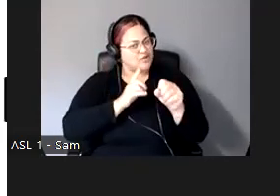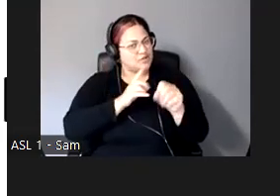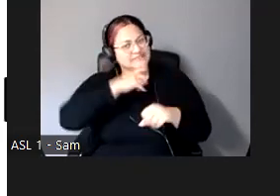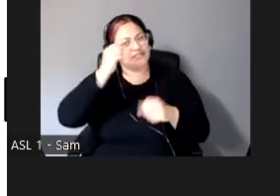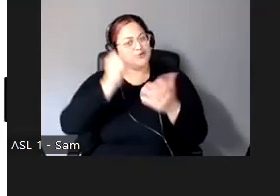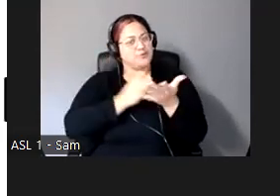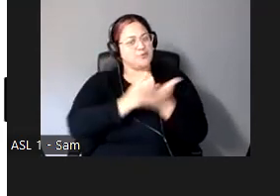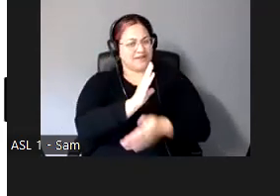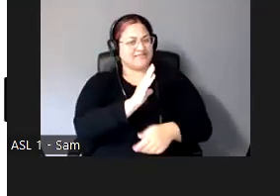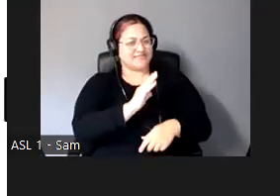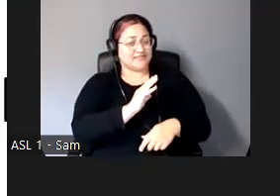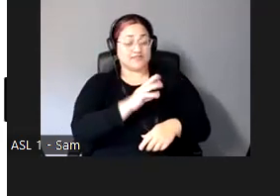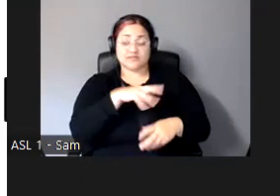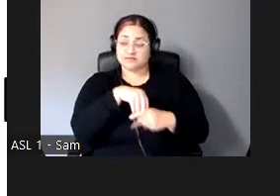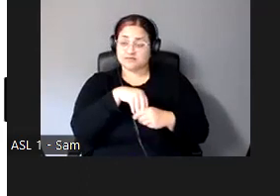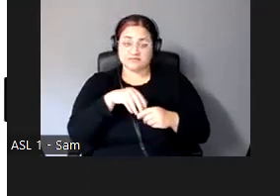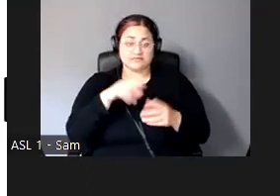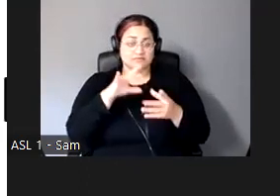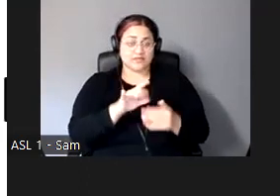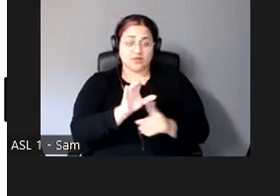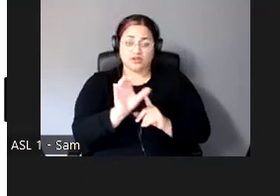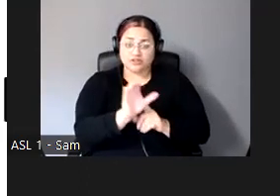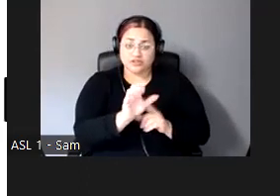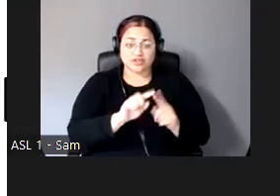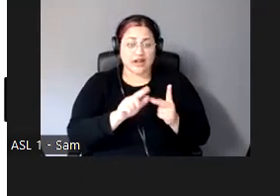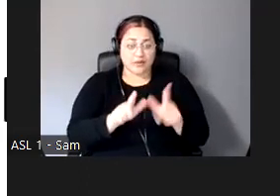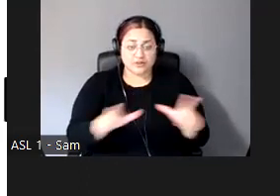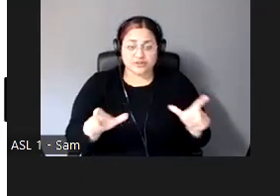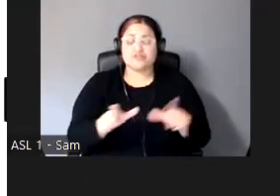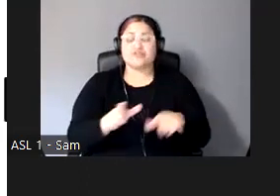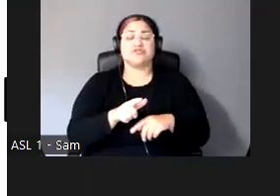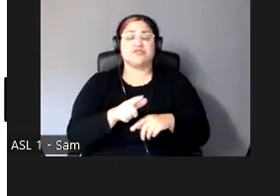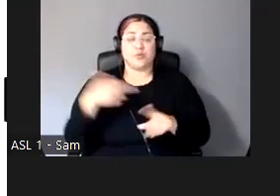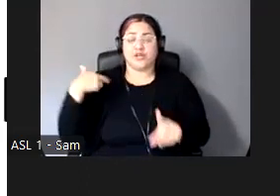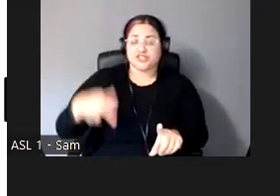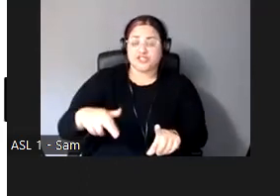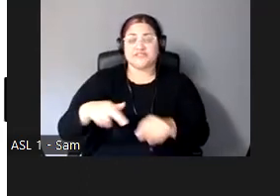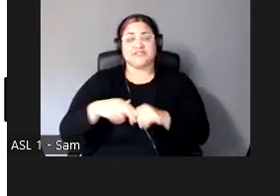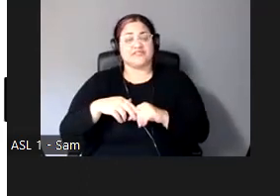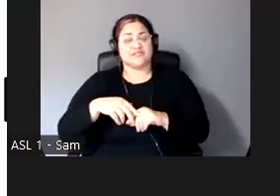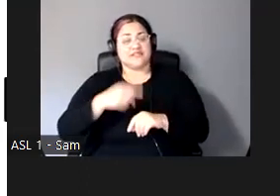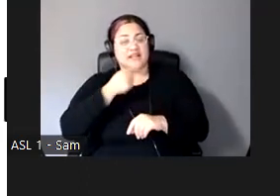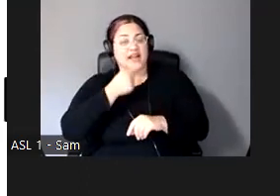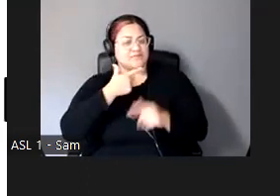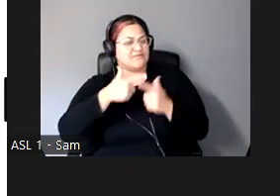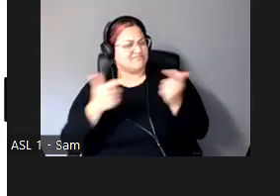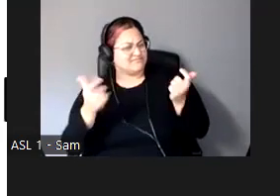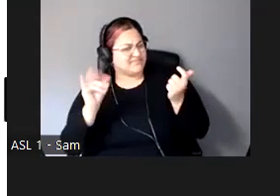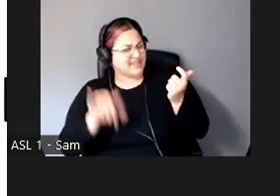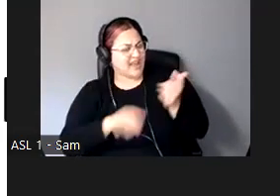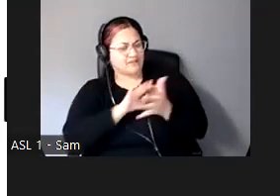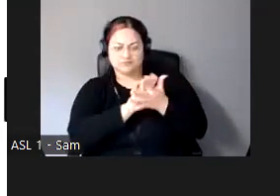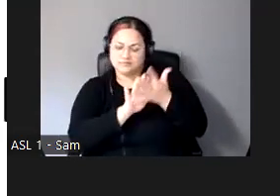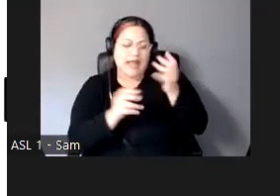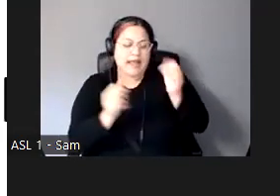cultural customs, language differences, religious beliefs, sexual orientation, and lifestyle choices. All of these factors